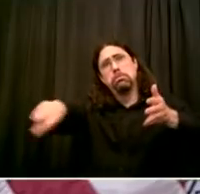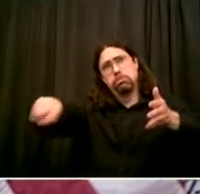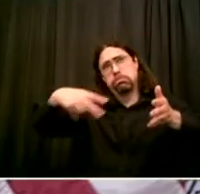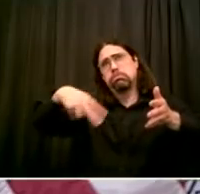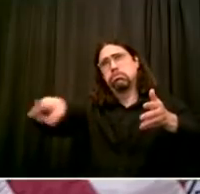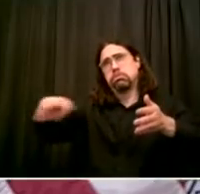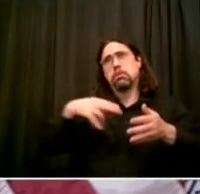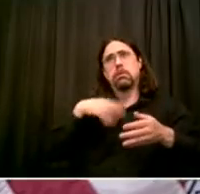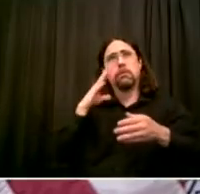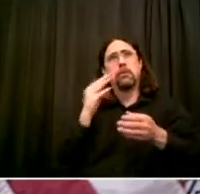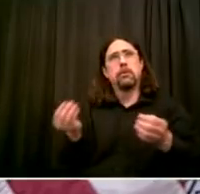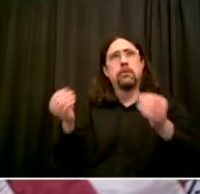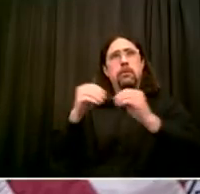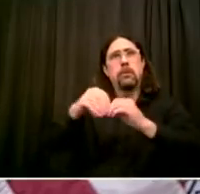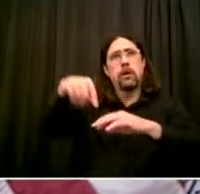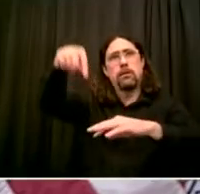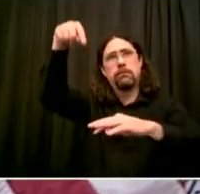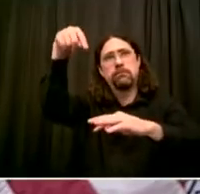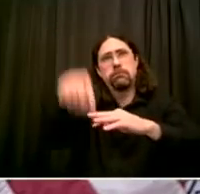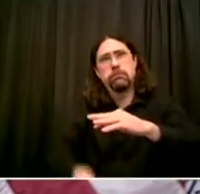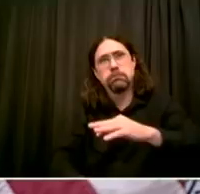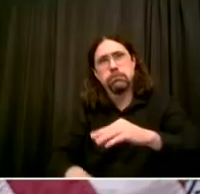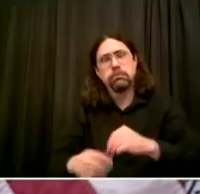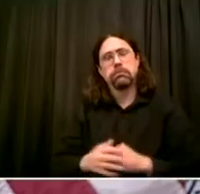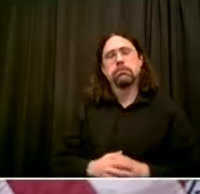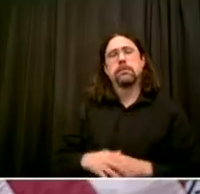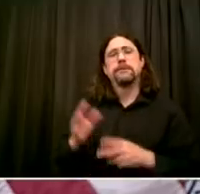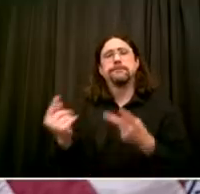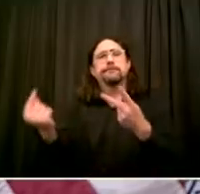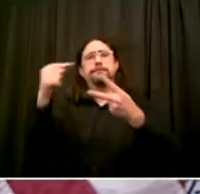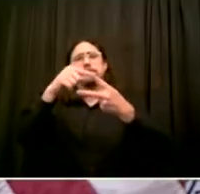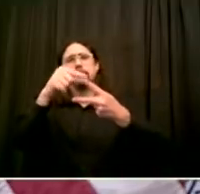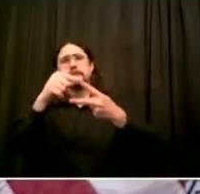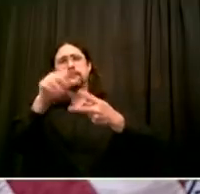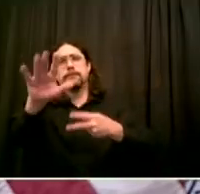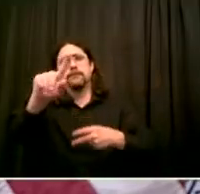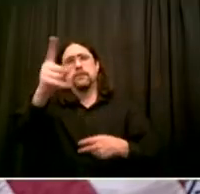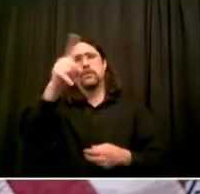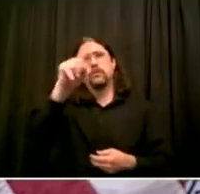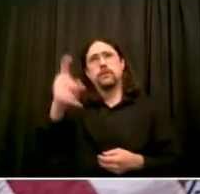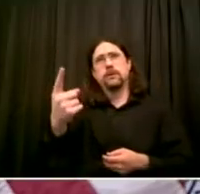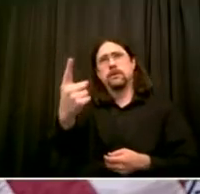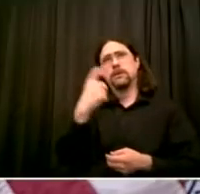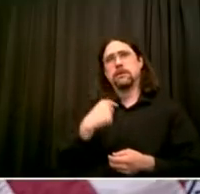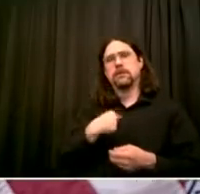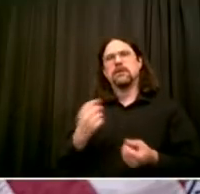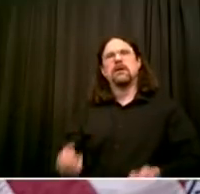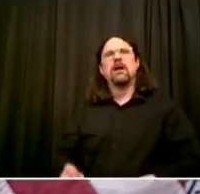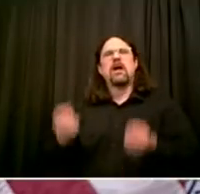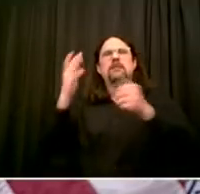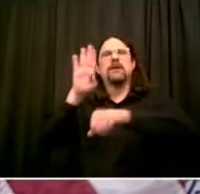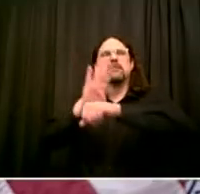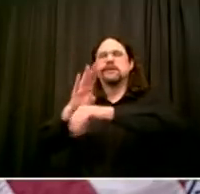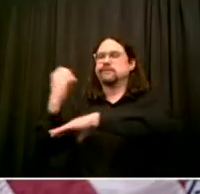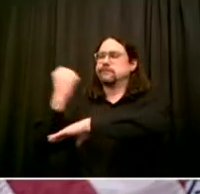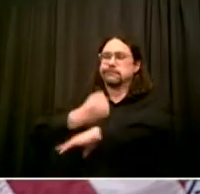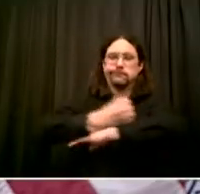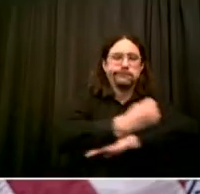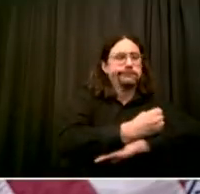our advisory councils with the business community, the vast majority want to come back and believe they can.